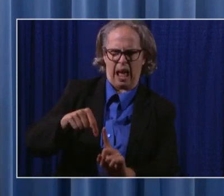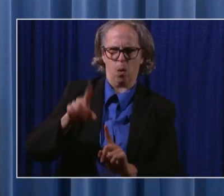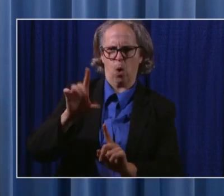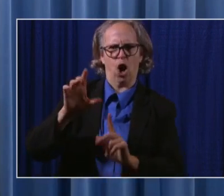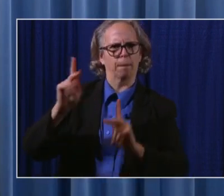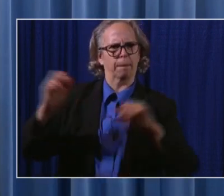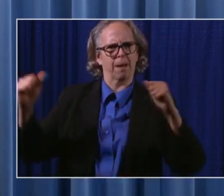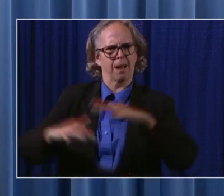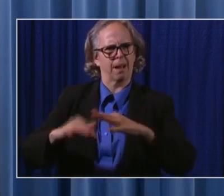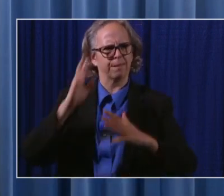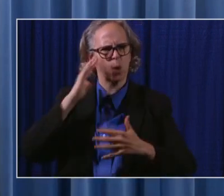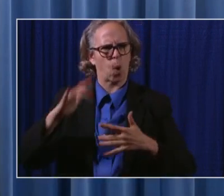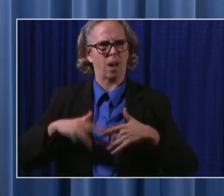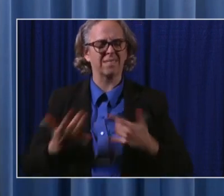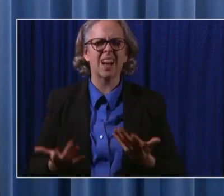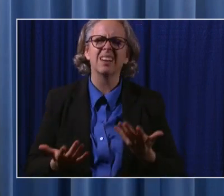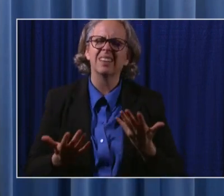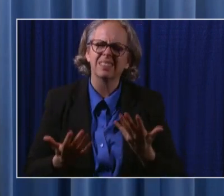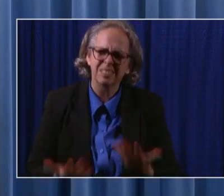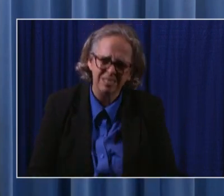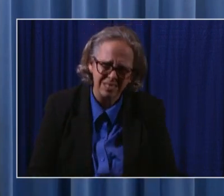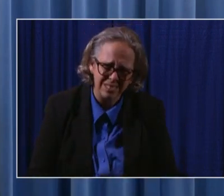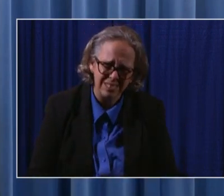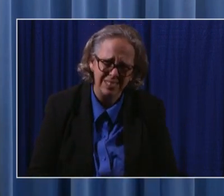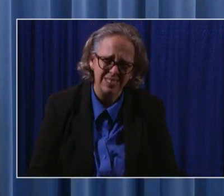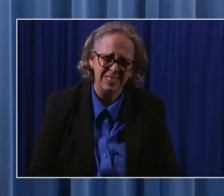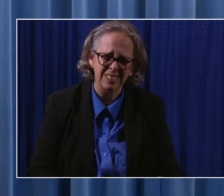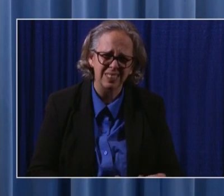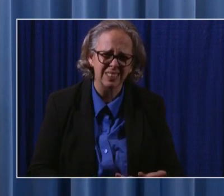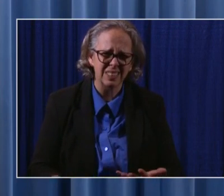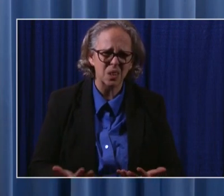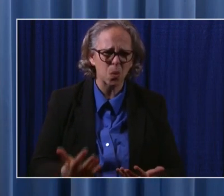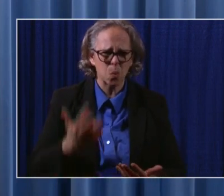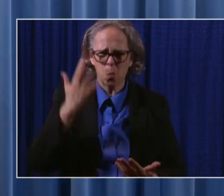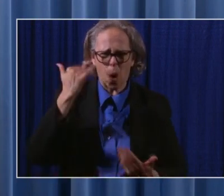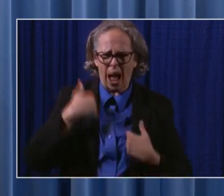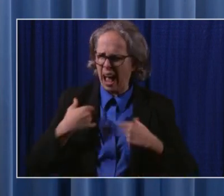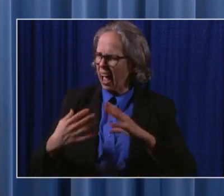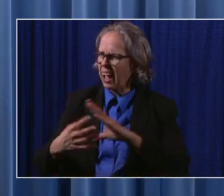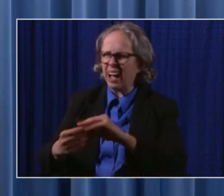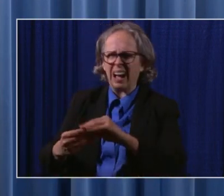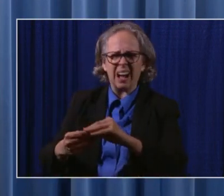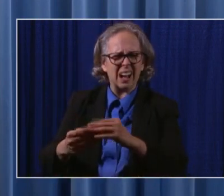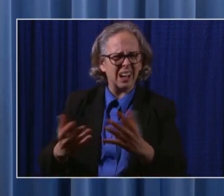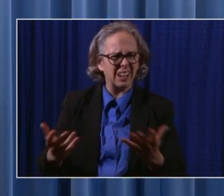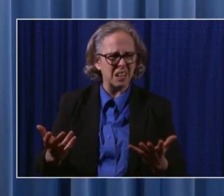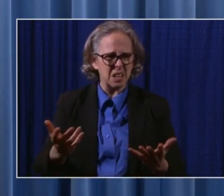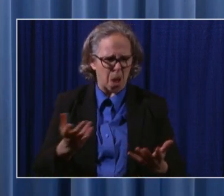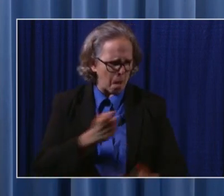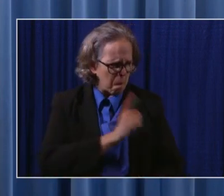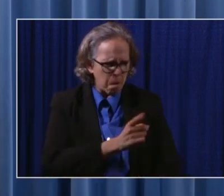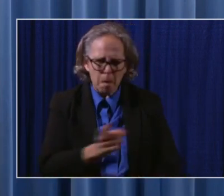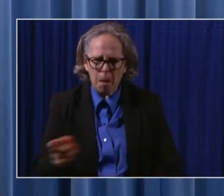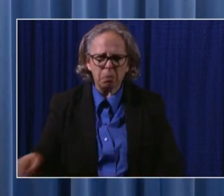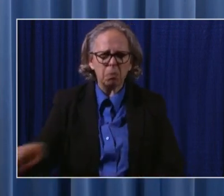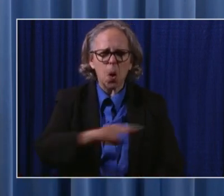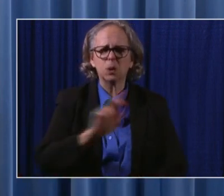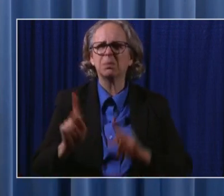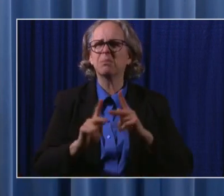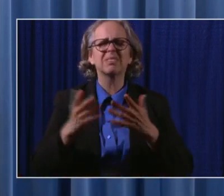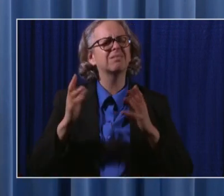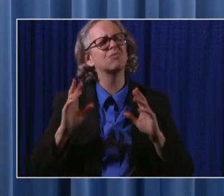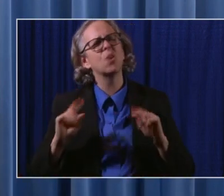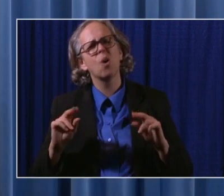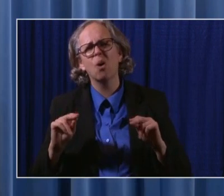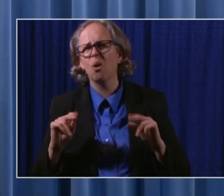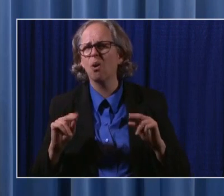up to shame anybody or to say, you know, they did something bad. We simply are trying